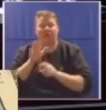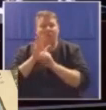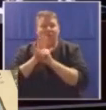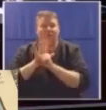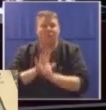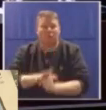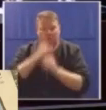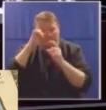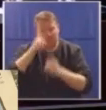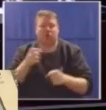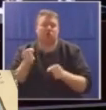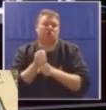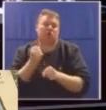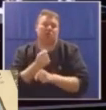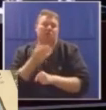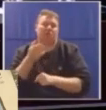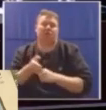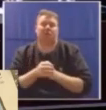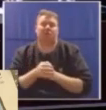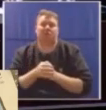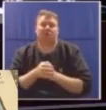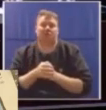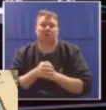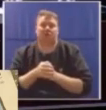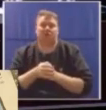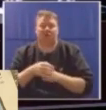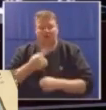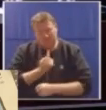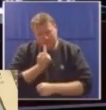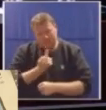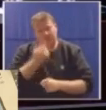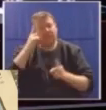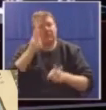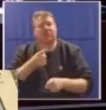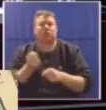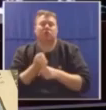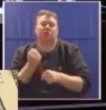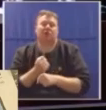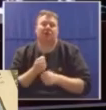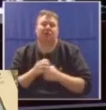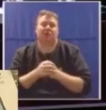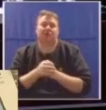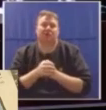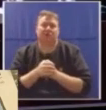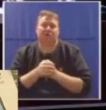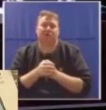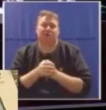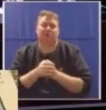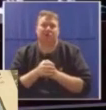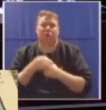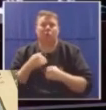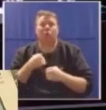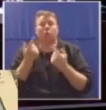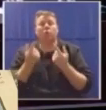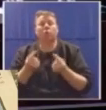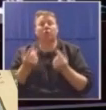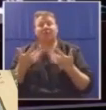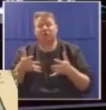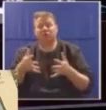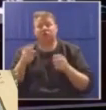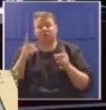have taken. We took these decisions on our own volition. But having done so, we have also